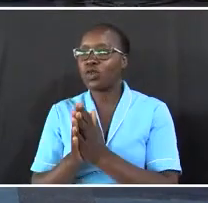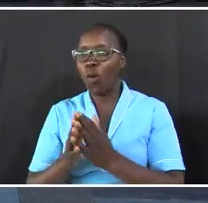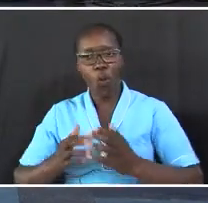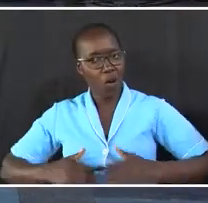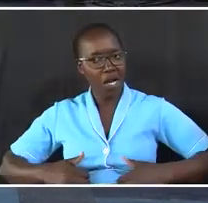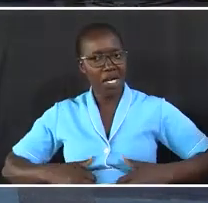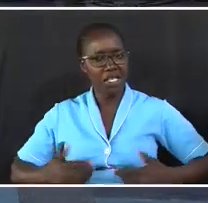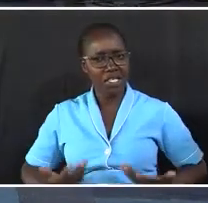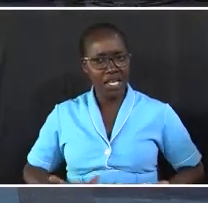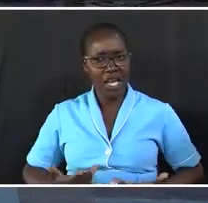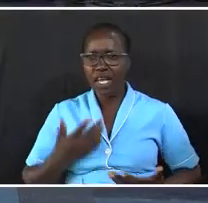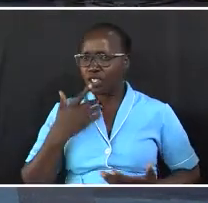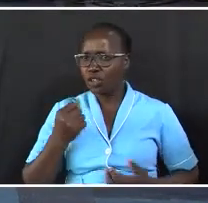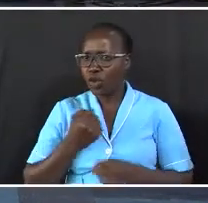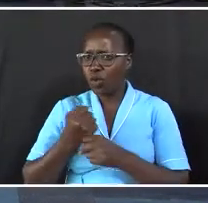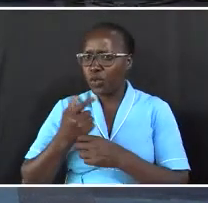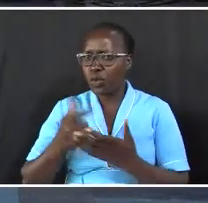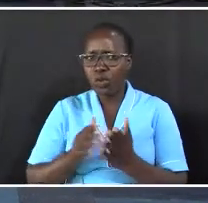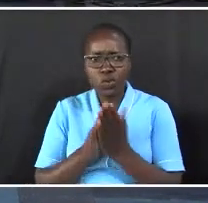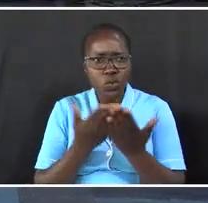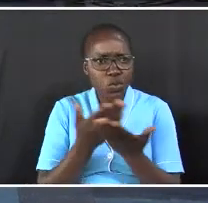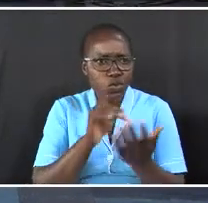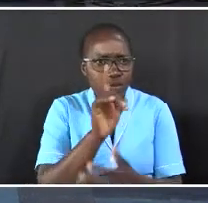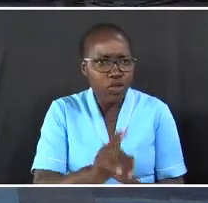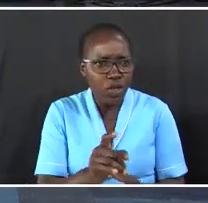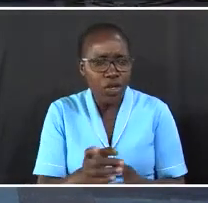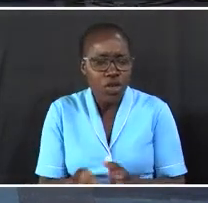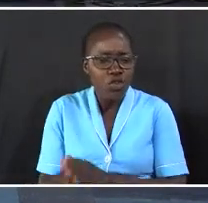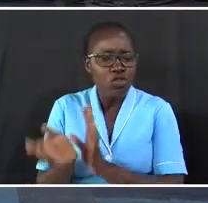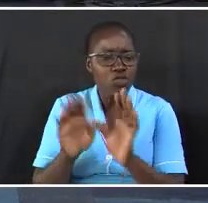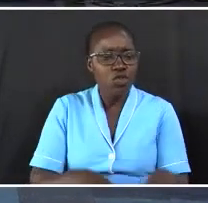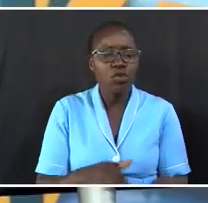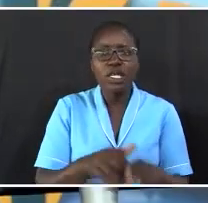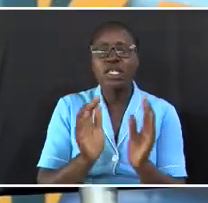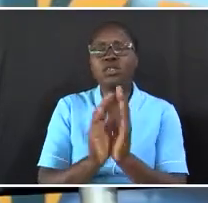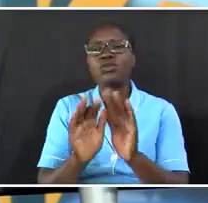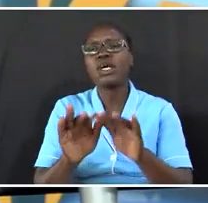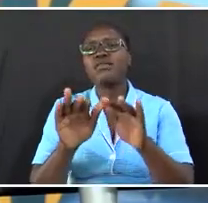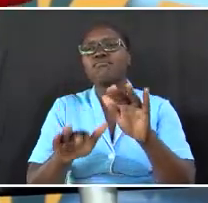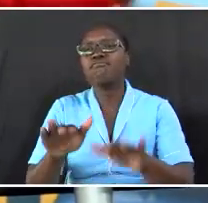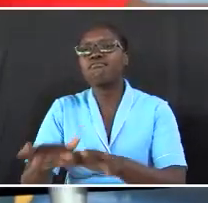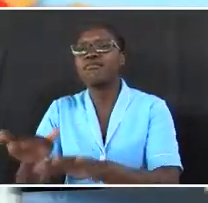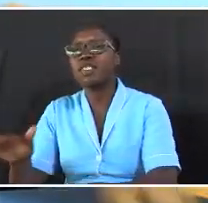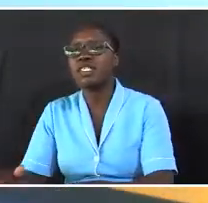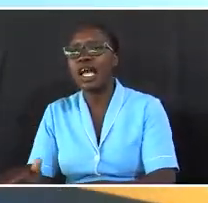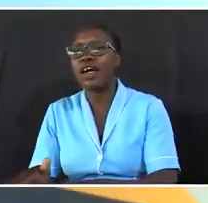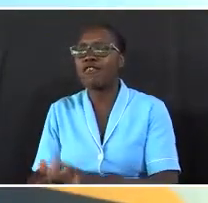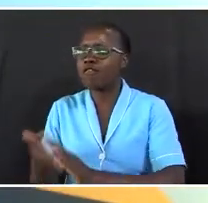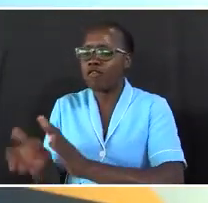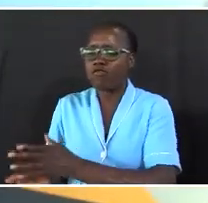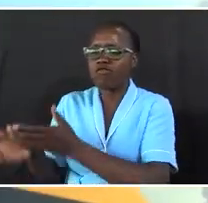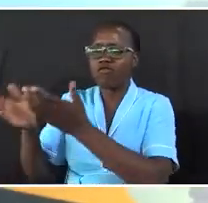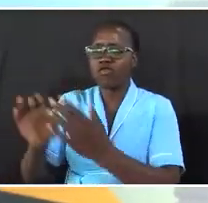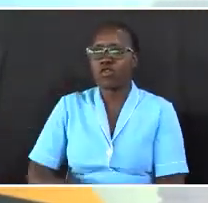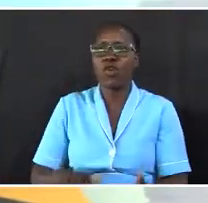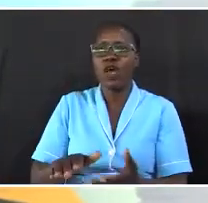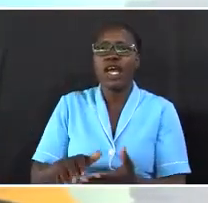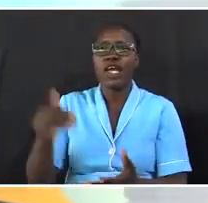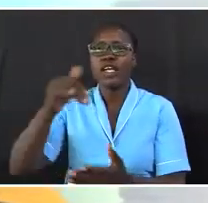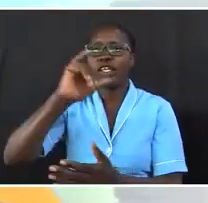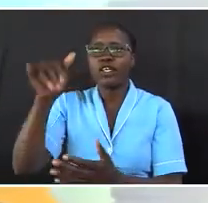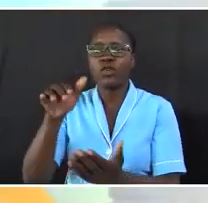Garissa. And so what do we with you? Throw me in the sea. And poof, you throw your